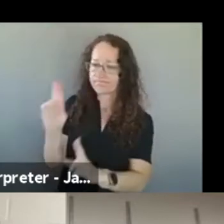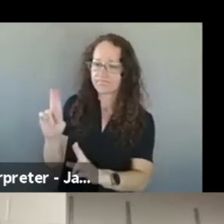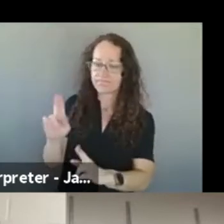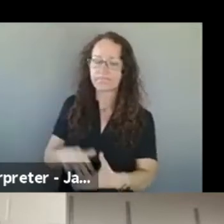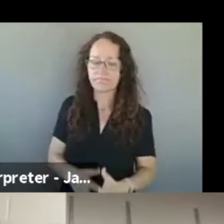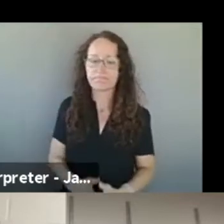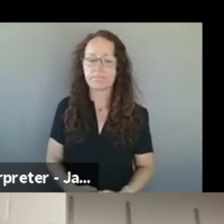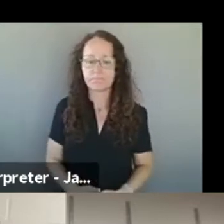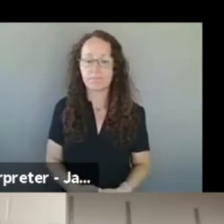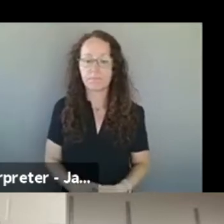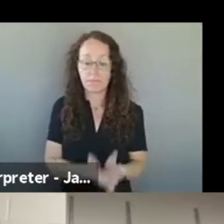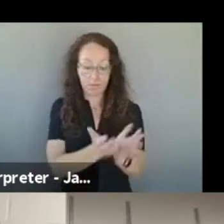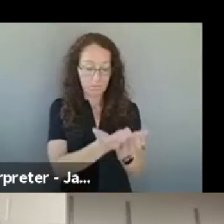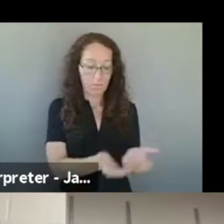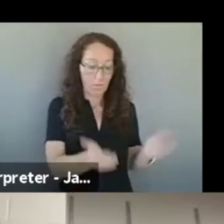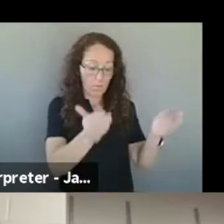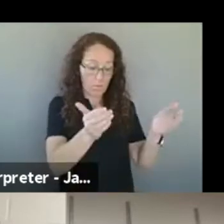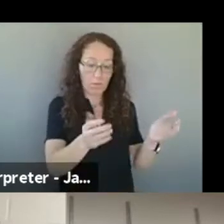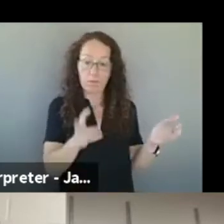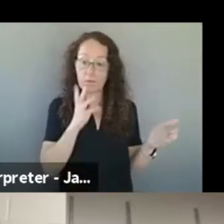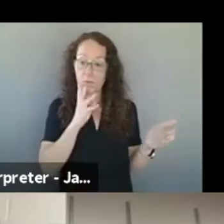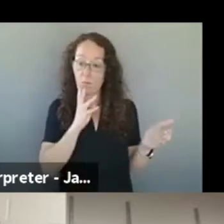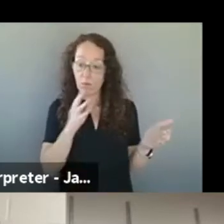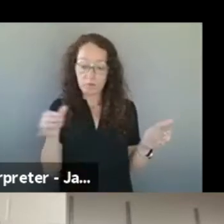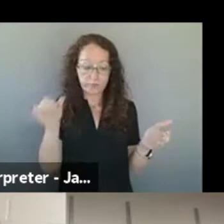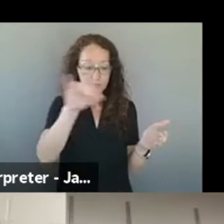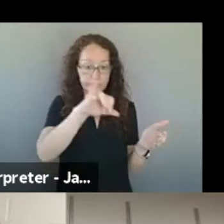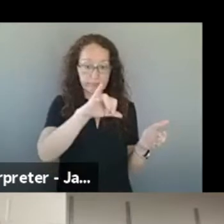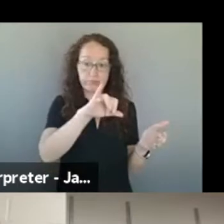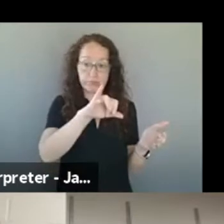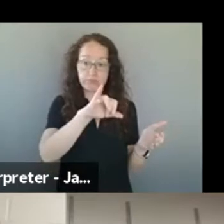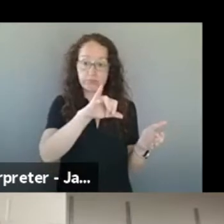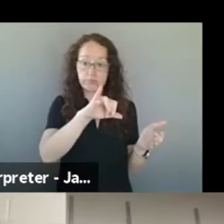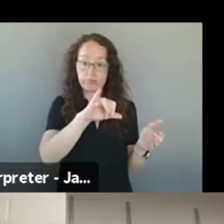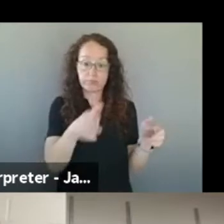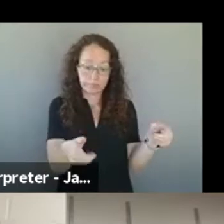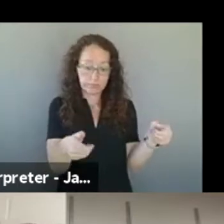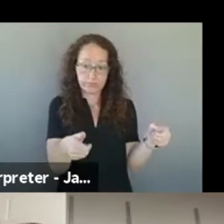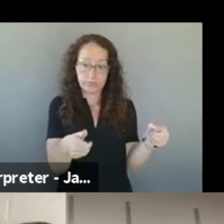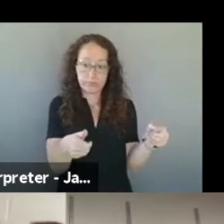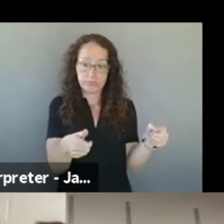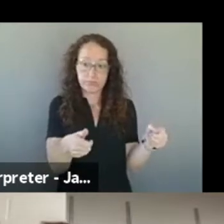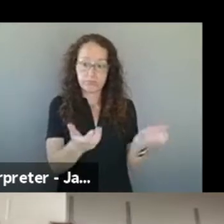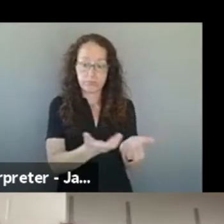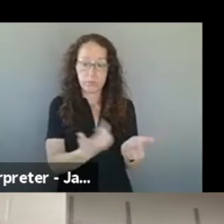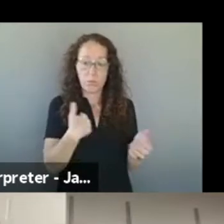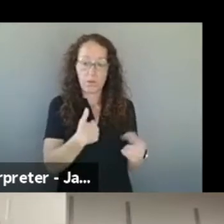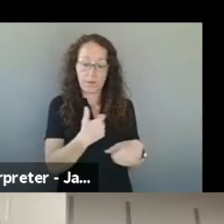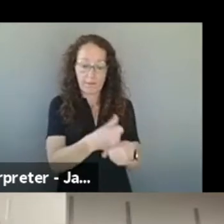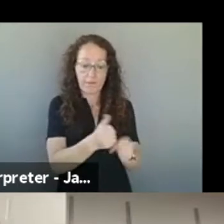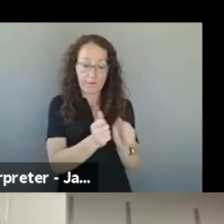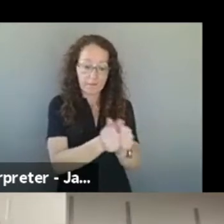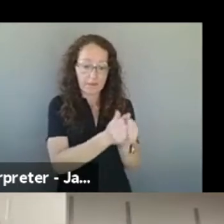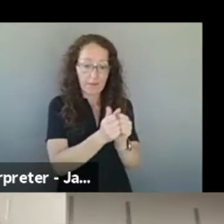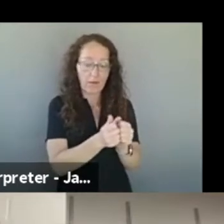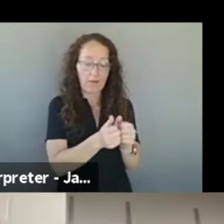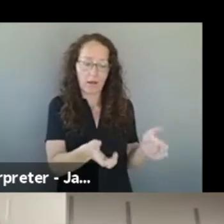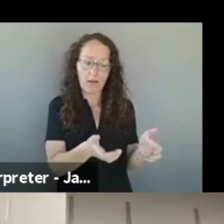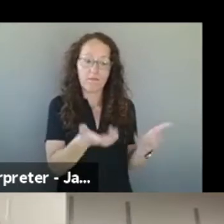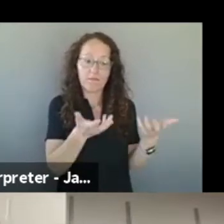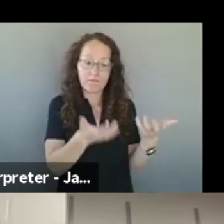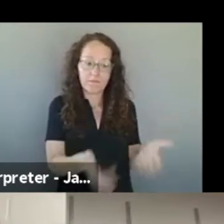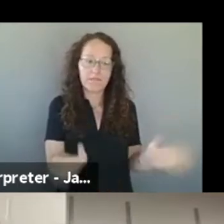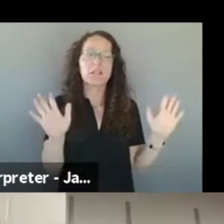return this bowl, this water, for this container that we are creating together to the earth